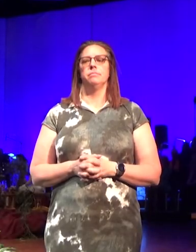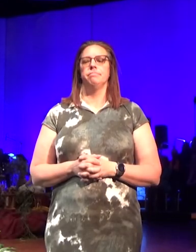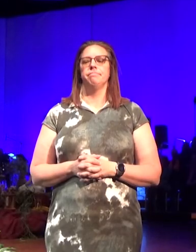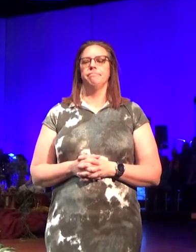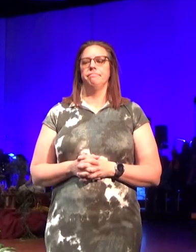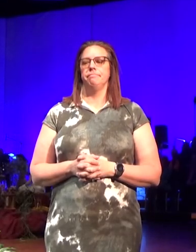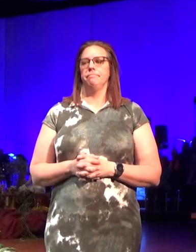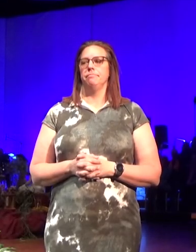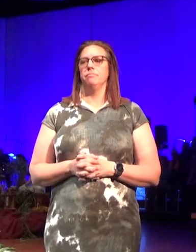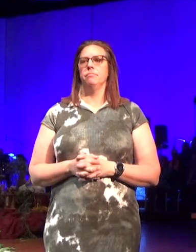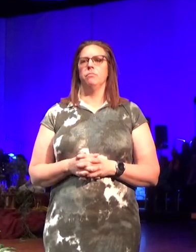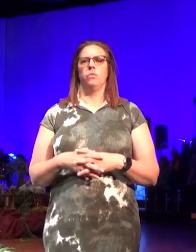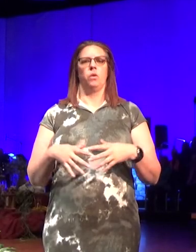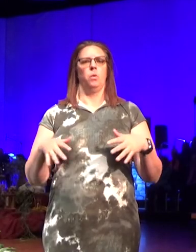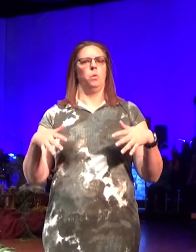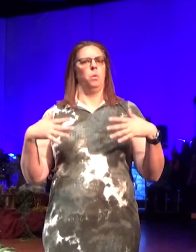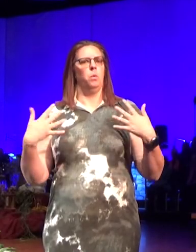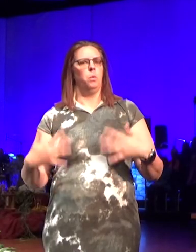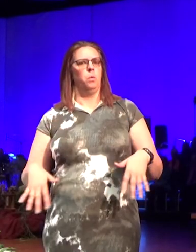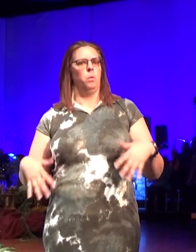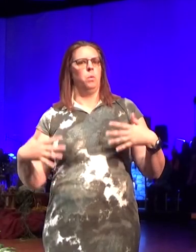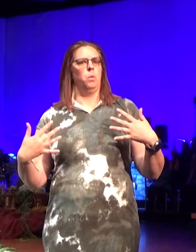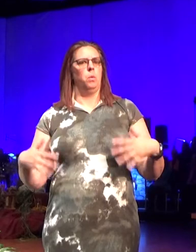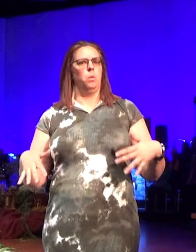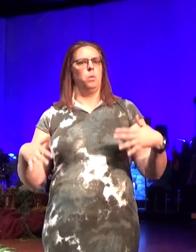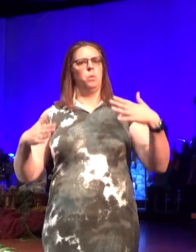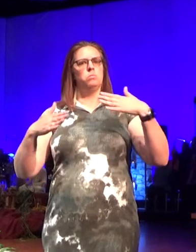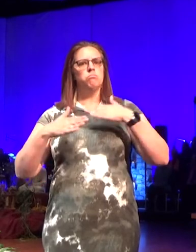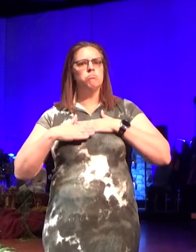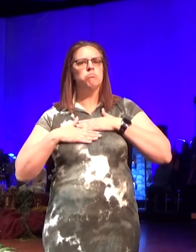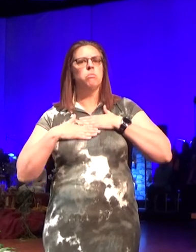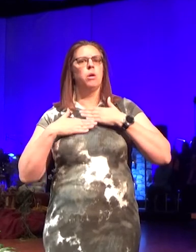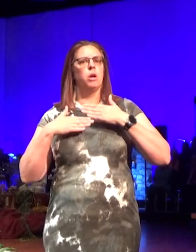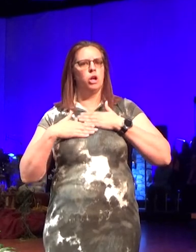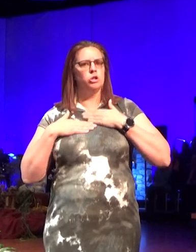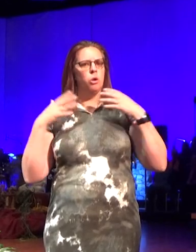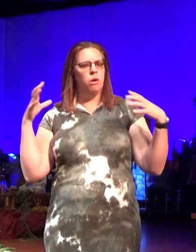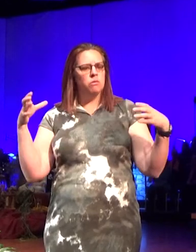What a joy it is to come together this morning in prayer,